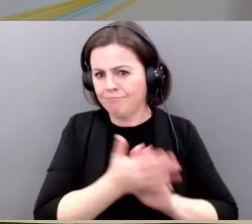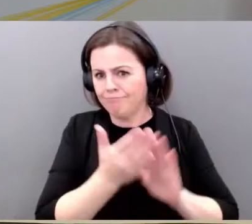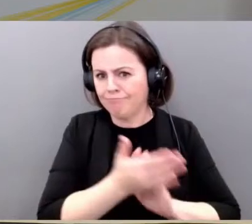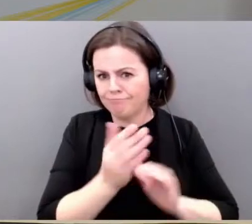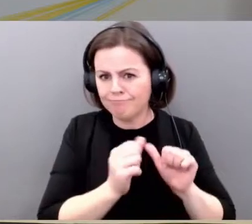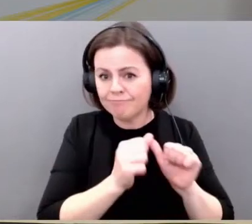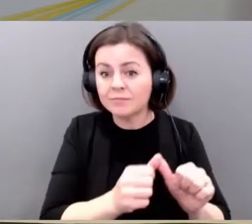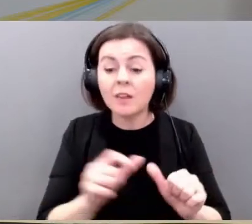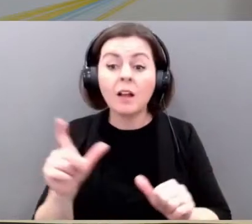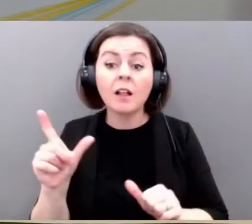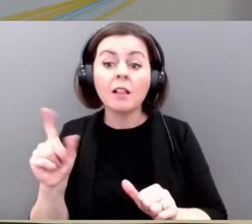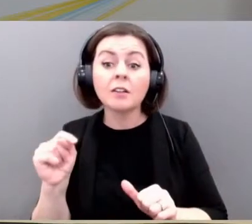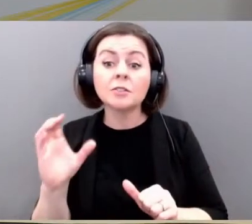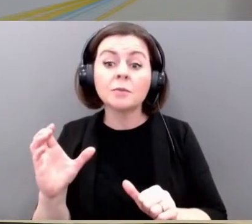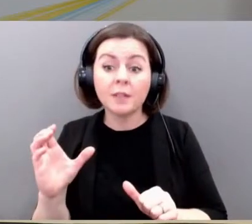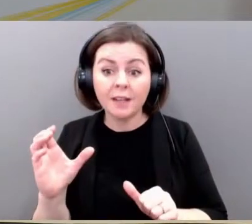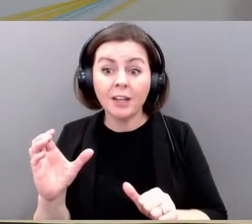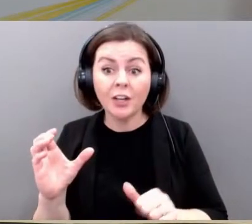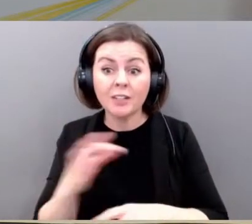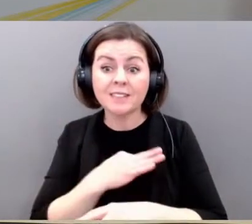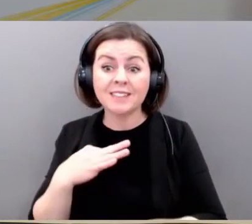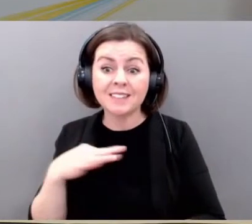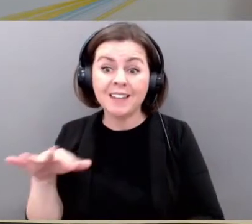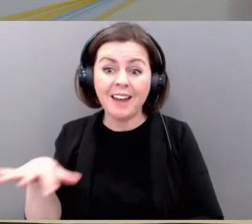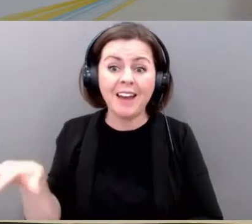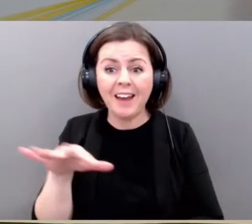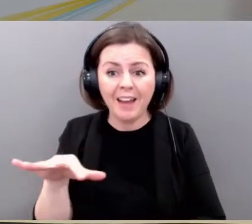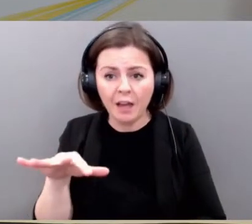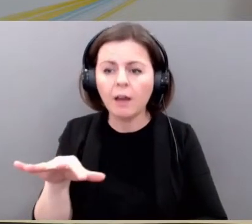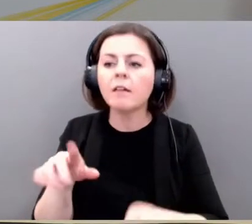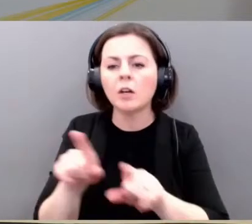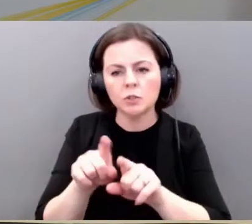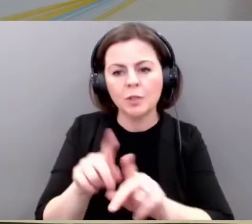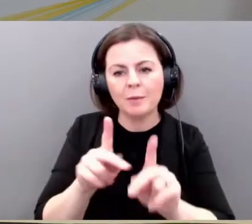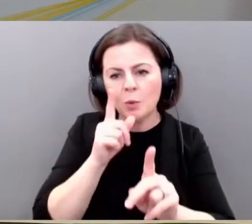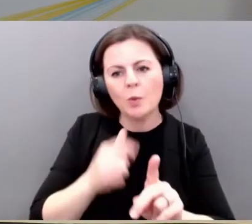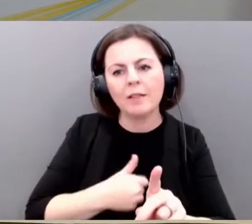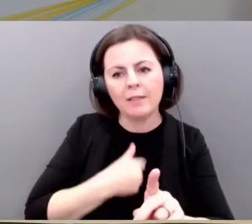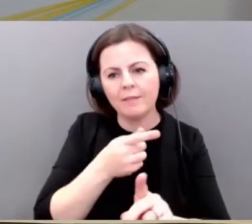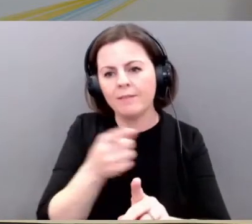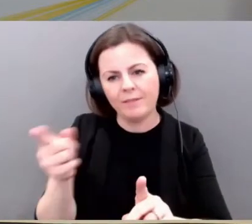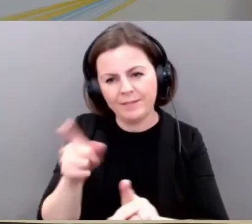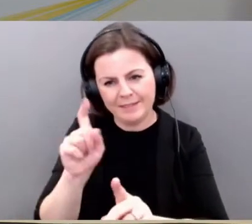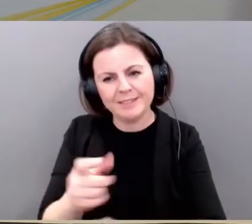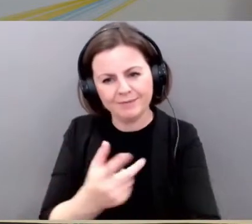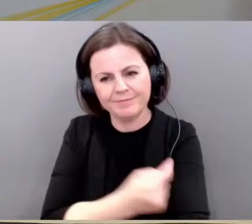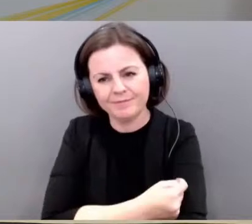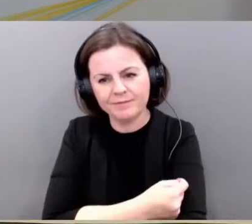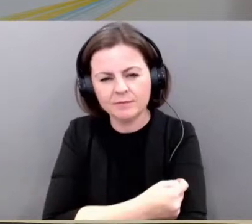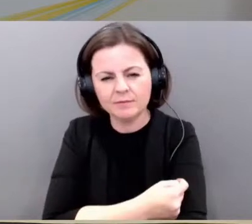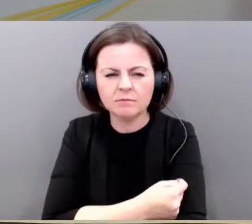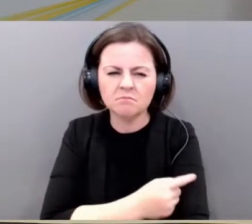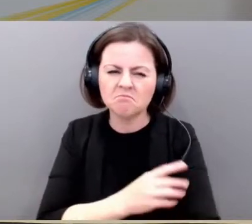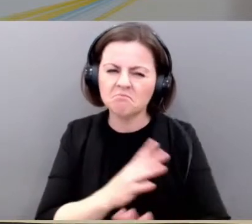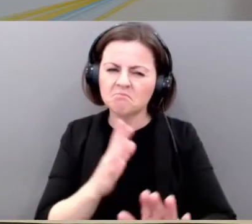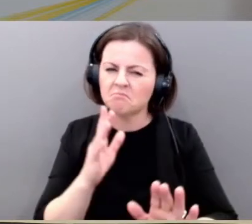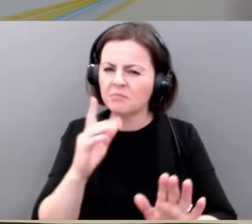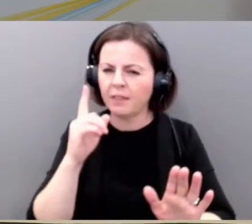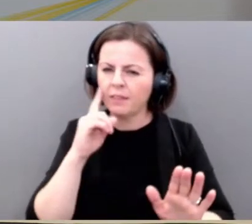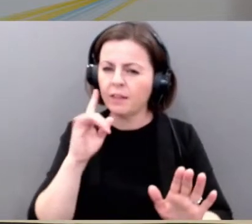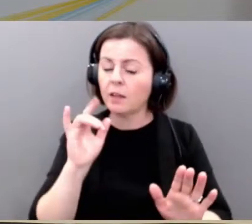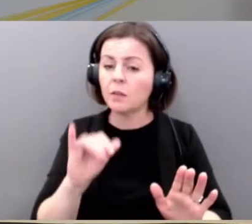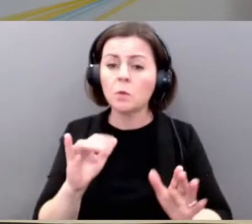care facilities vaccinated, as well as the residents. And I think those are pretty consistent